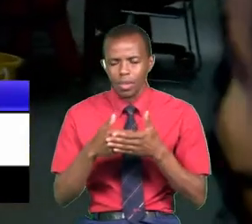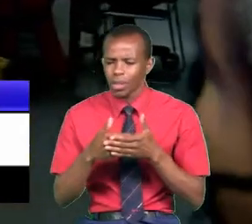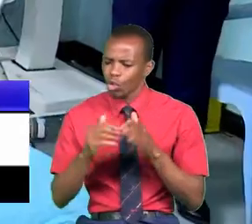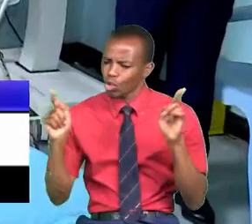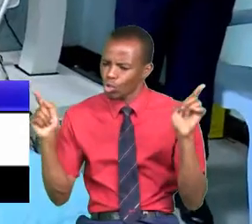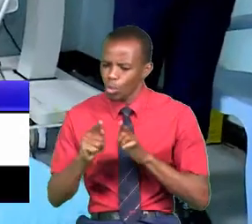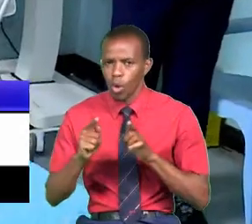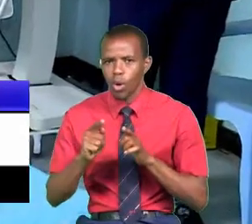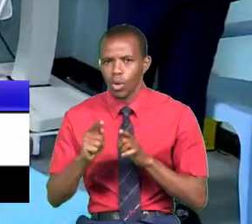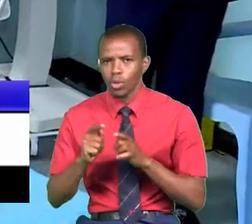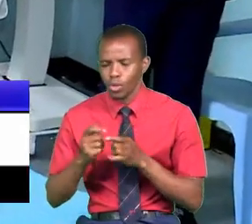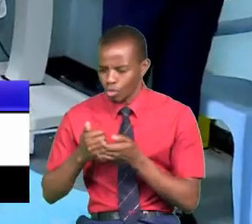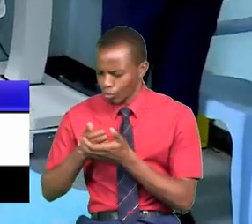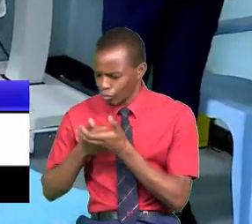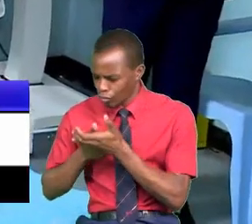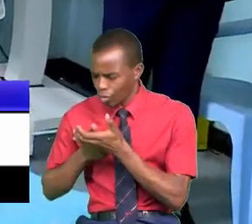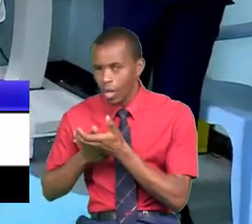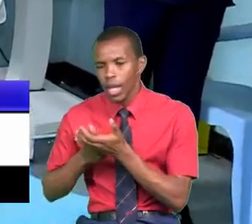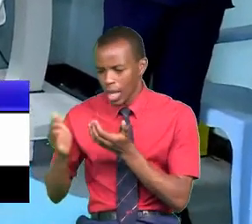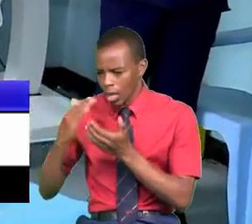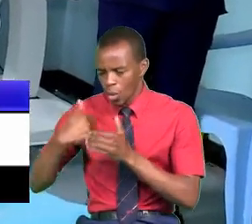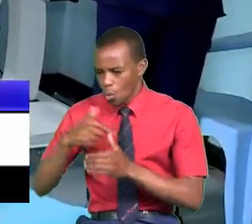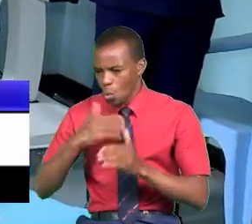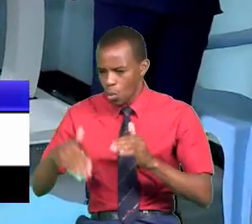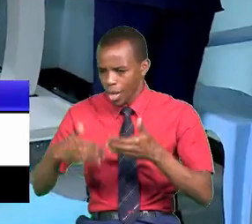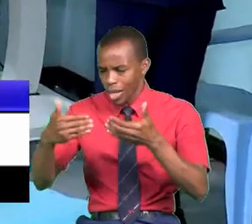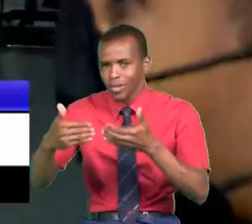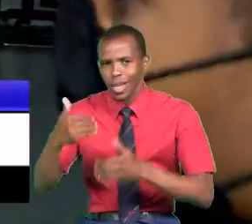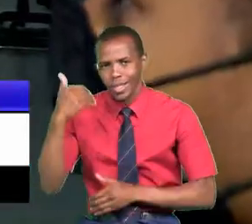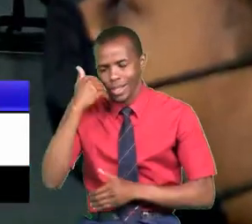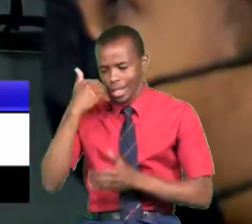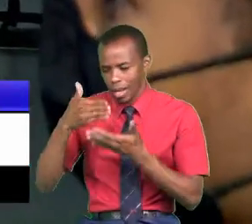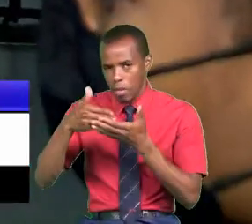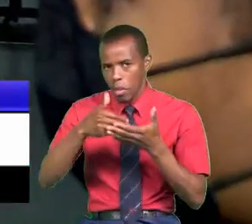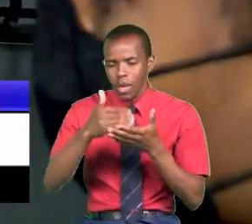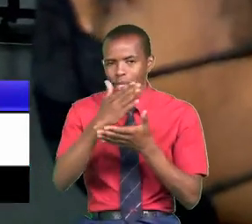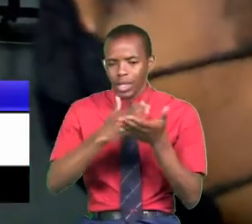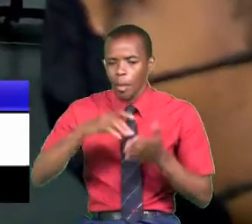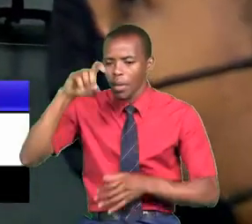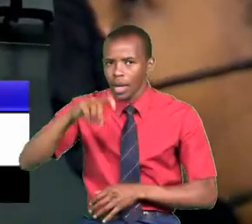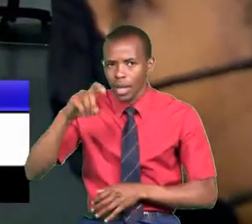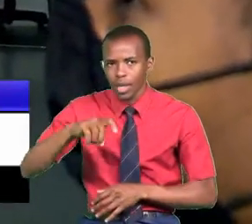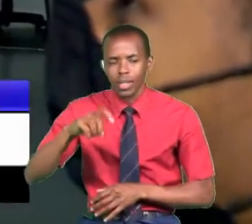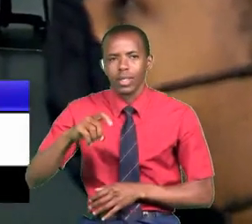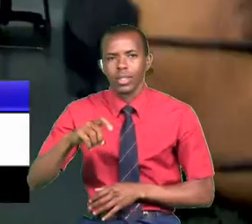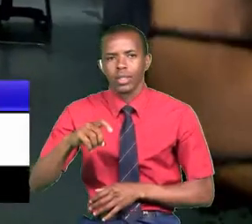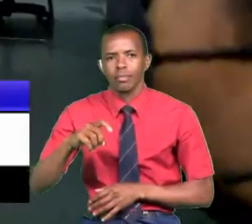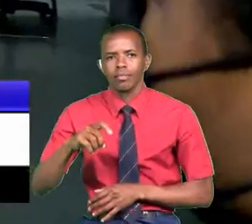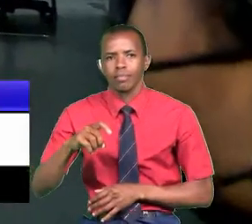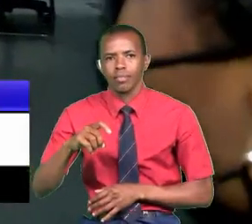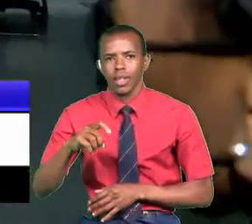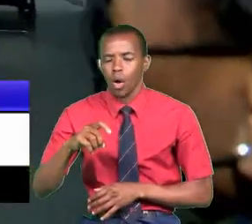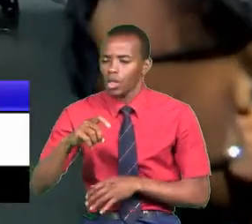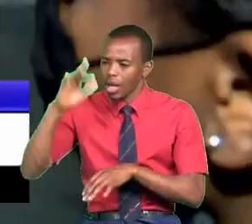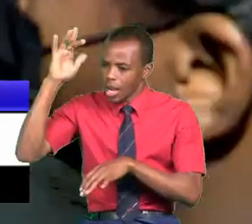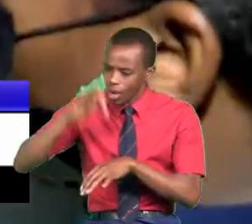to breastfeed. But here the kind of care we give, because these are sick preterm. Some may be having sepsis, that is